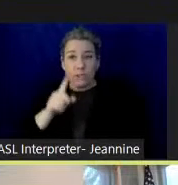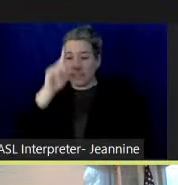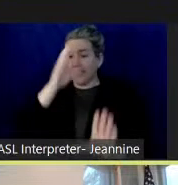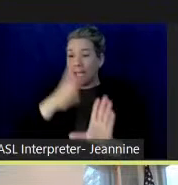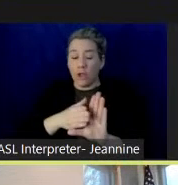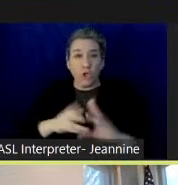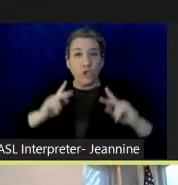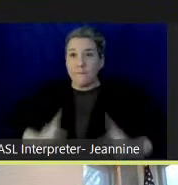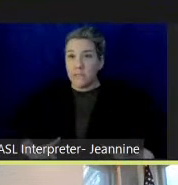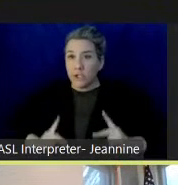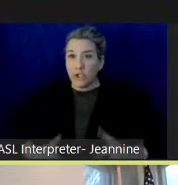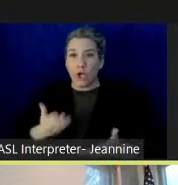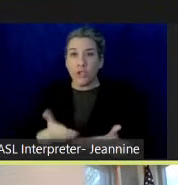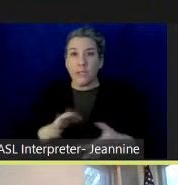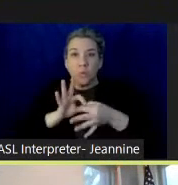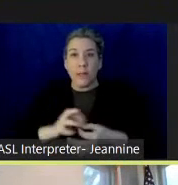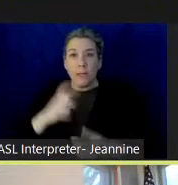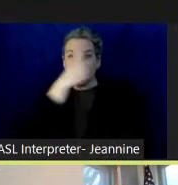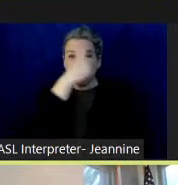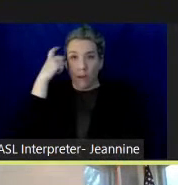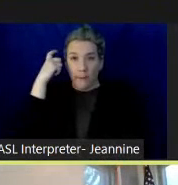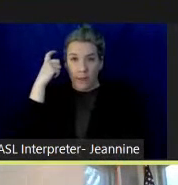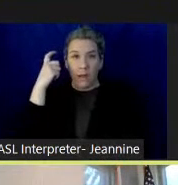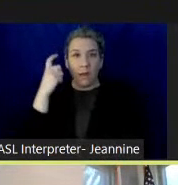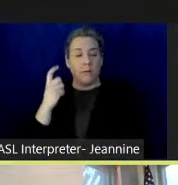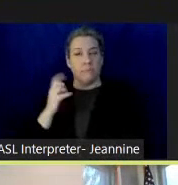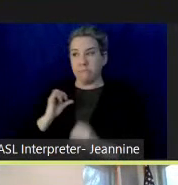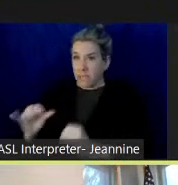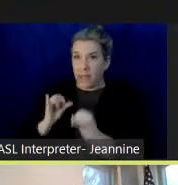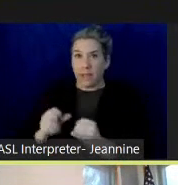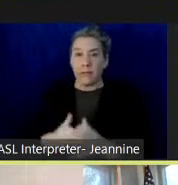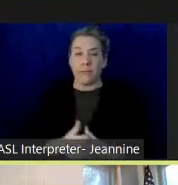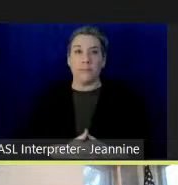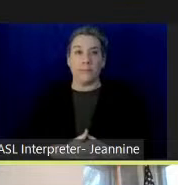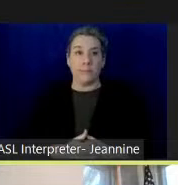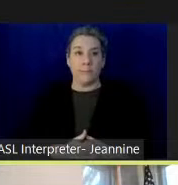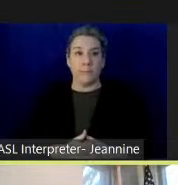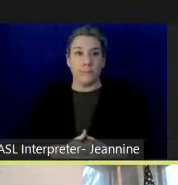things regarding trauma that we're experiencing as well. Okay.